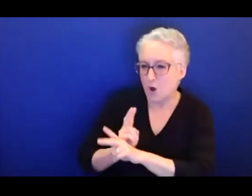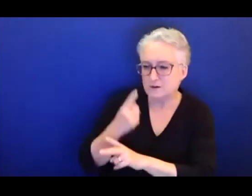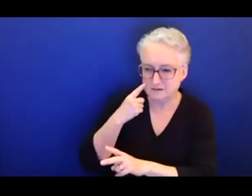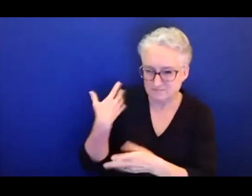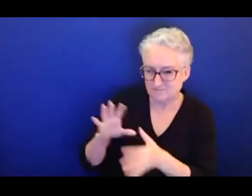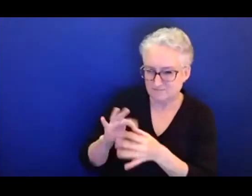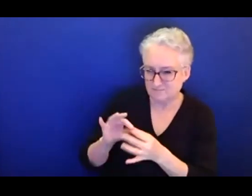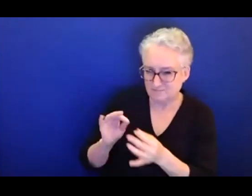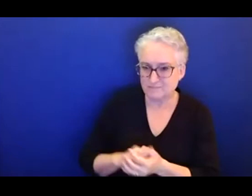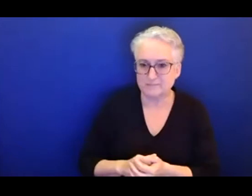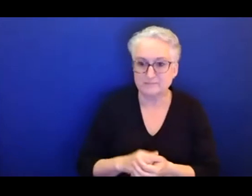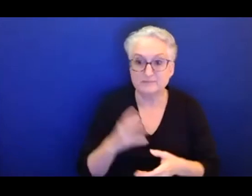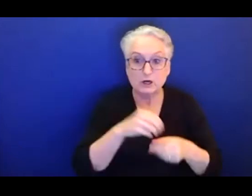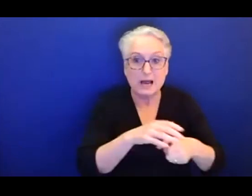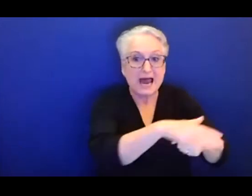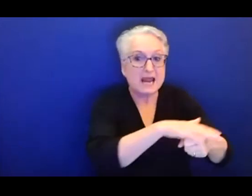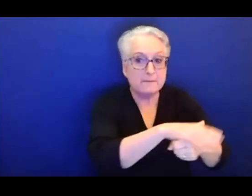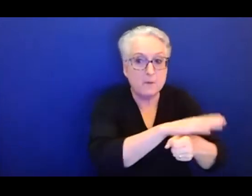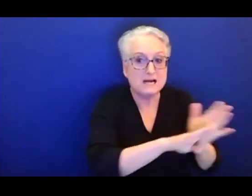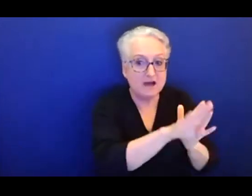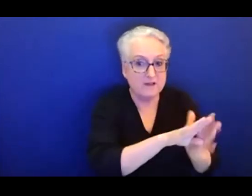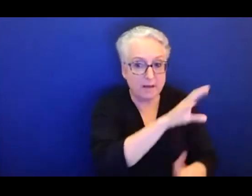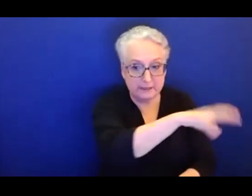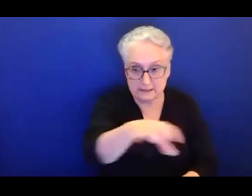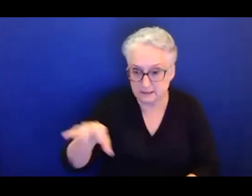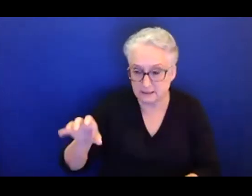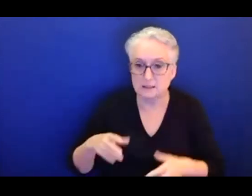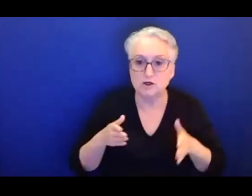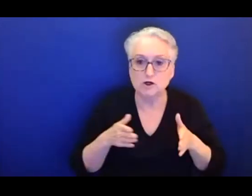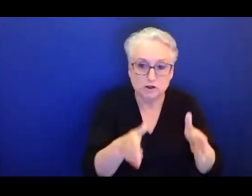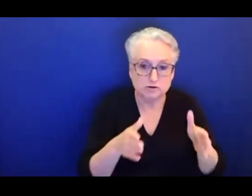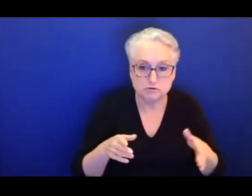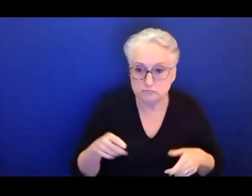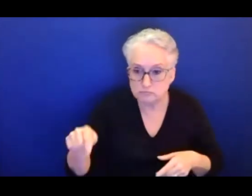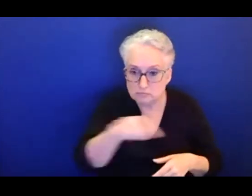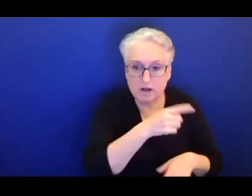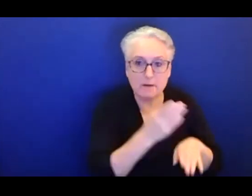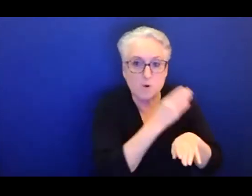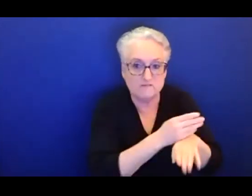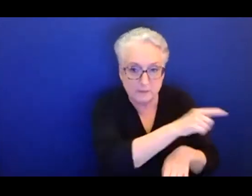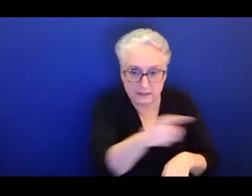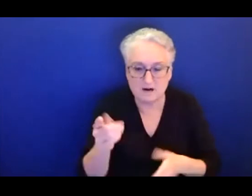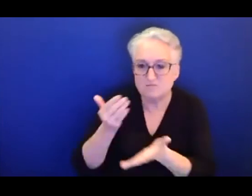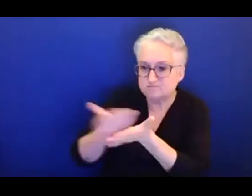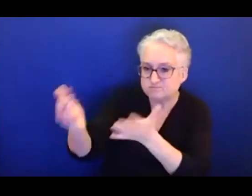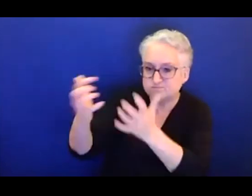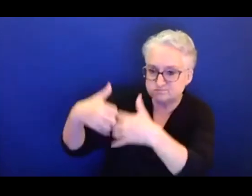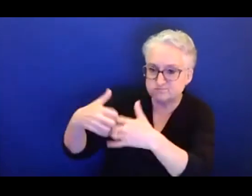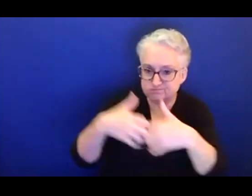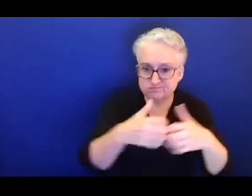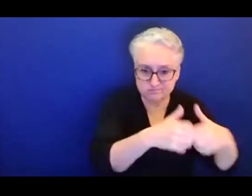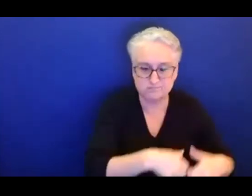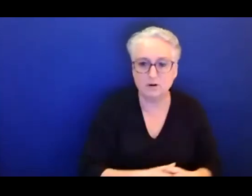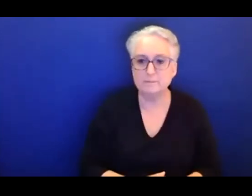and demolition activity. In public service, it can include recreation and youth and human services or support